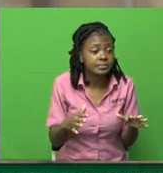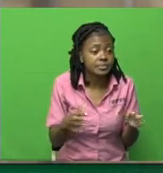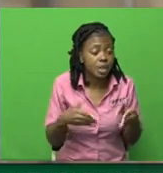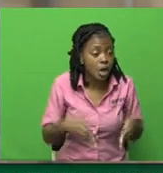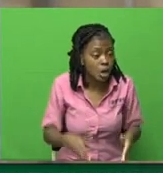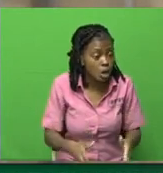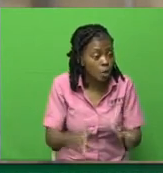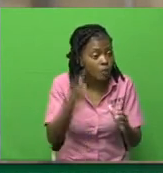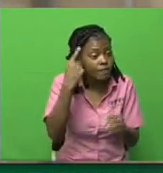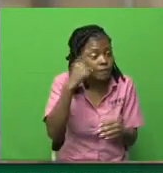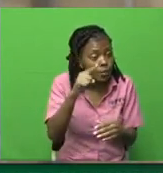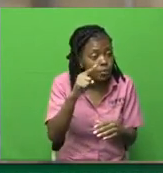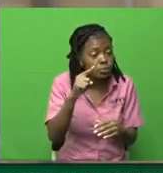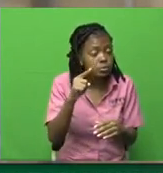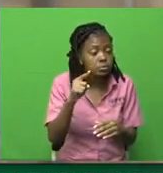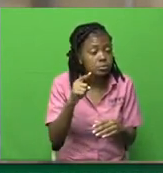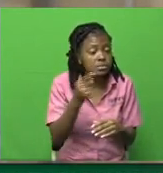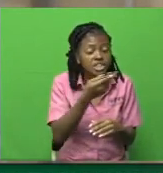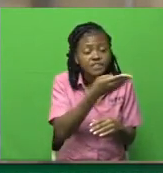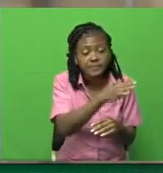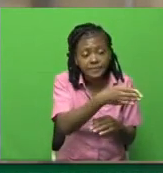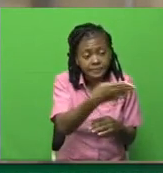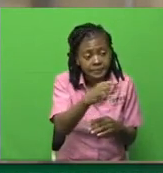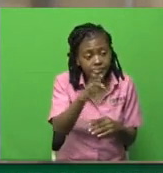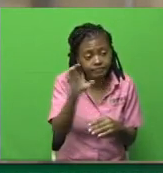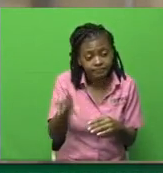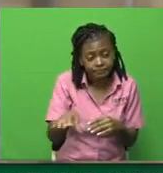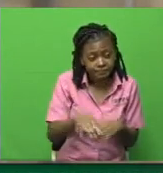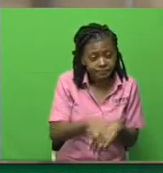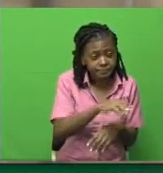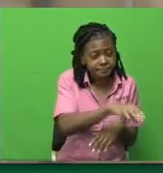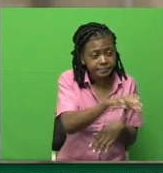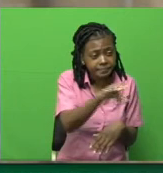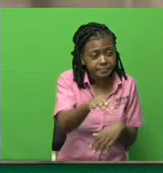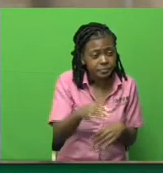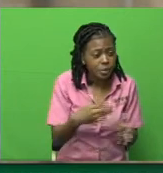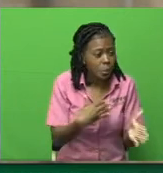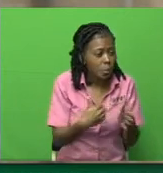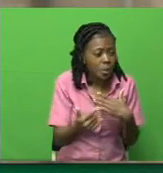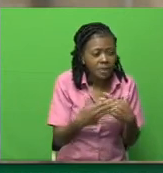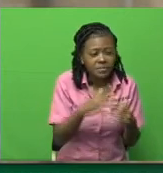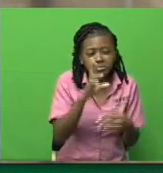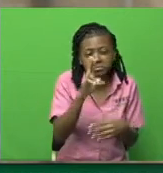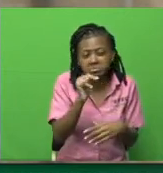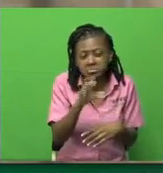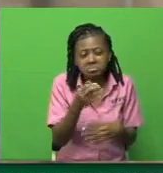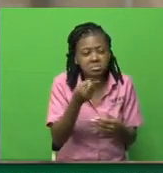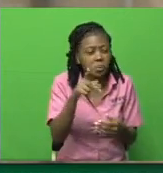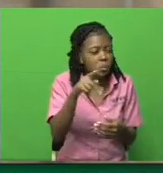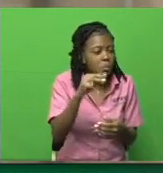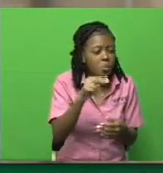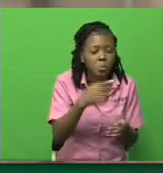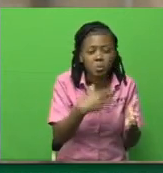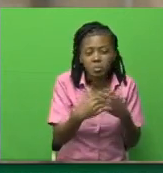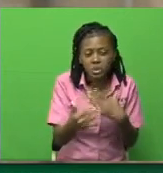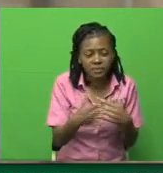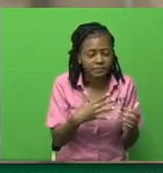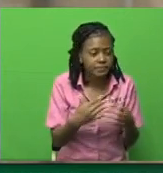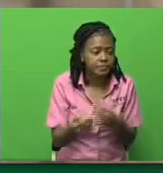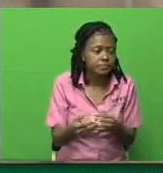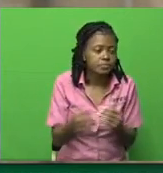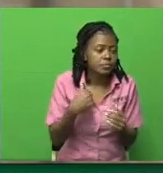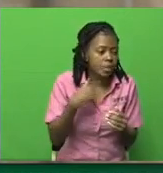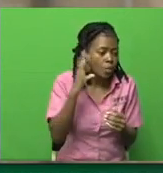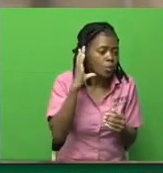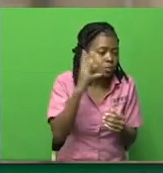requests coming from various constituencies both on both sides of the house to be given serious consideration because I understand